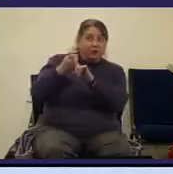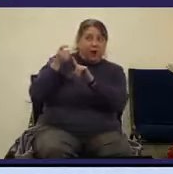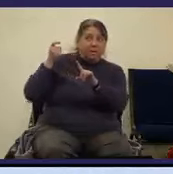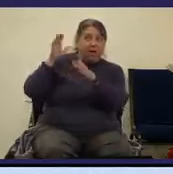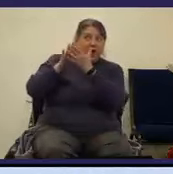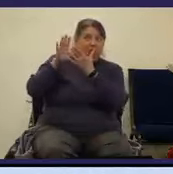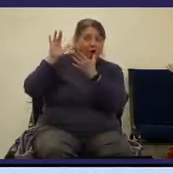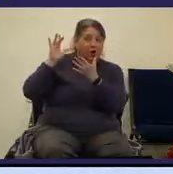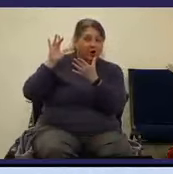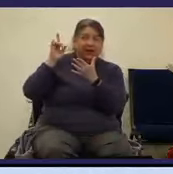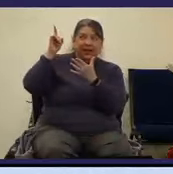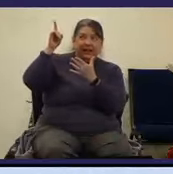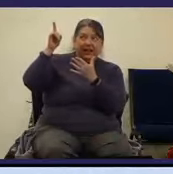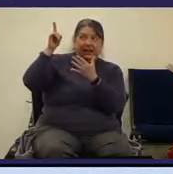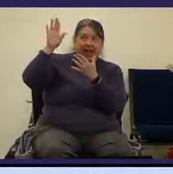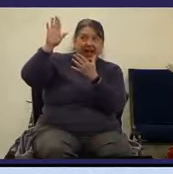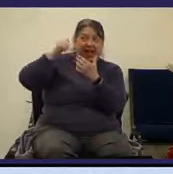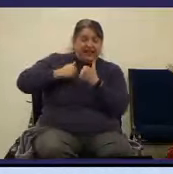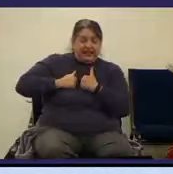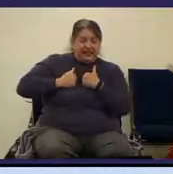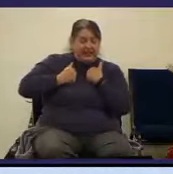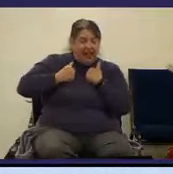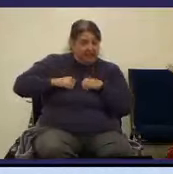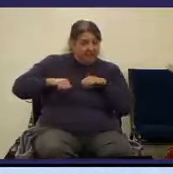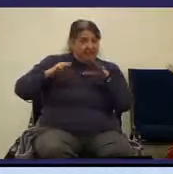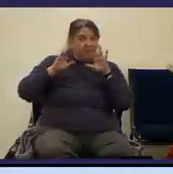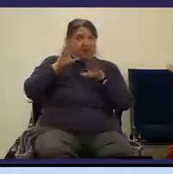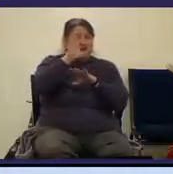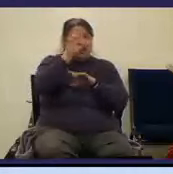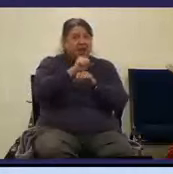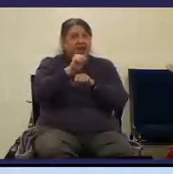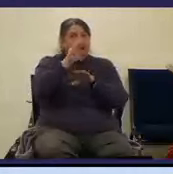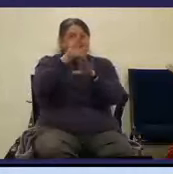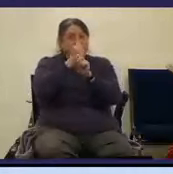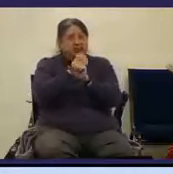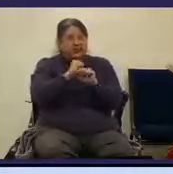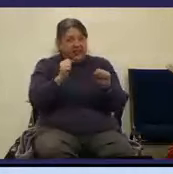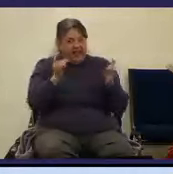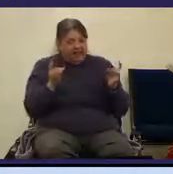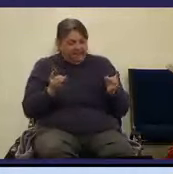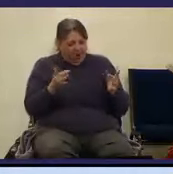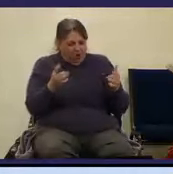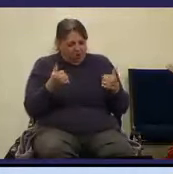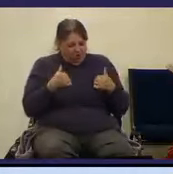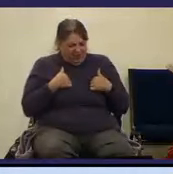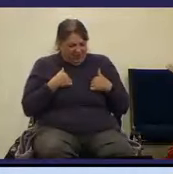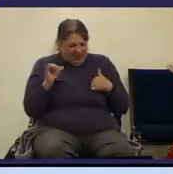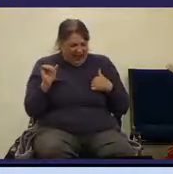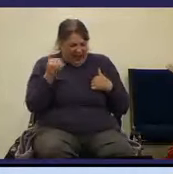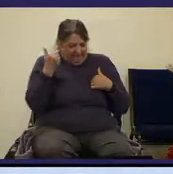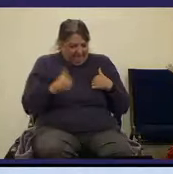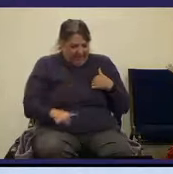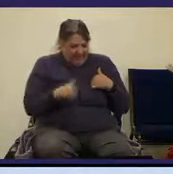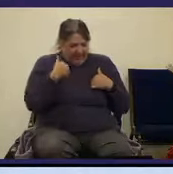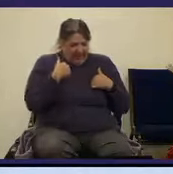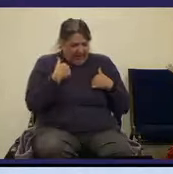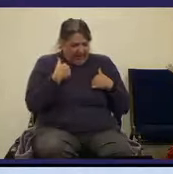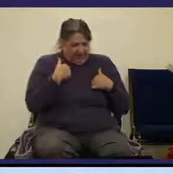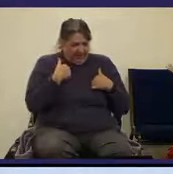glory. How he gave his life on Calvary to save a wretch like